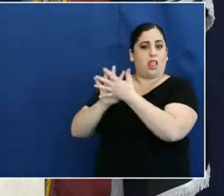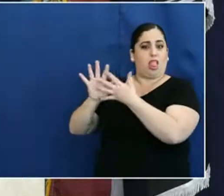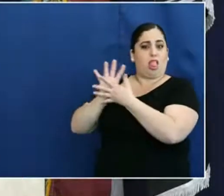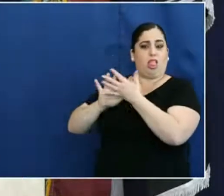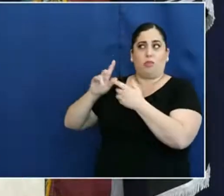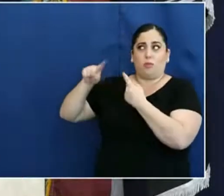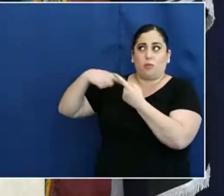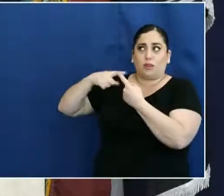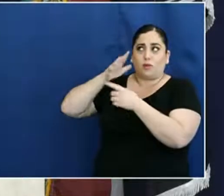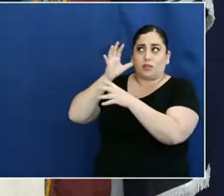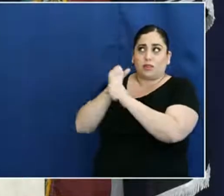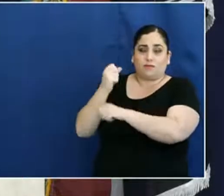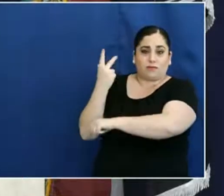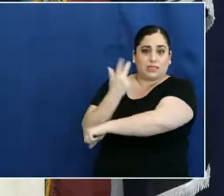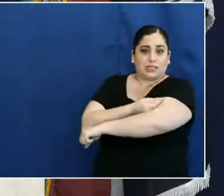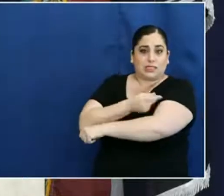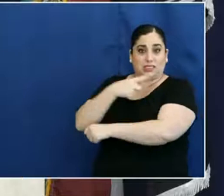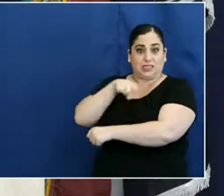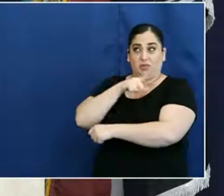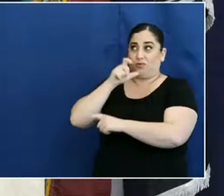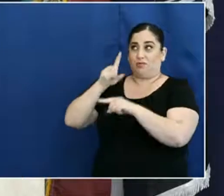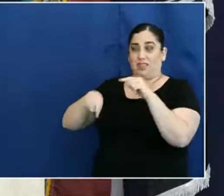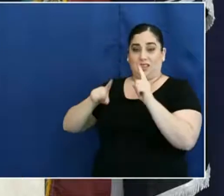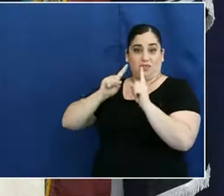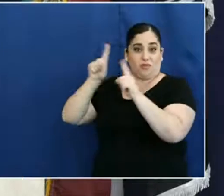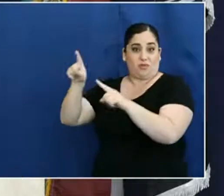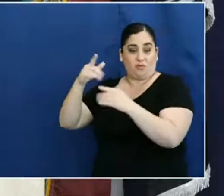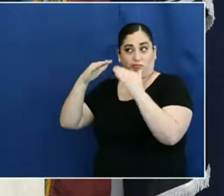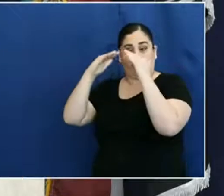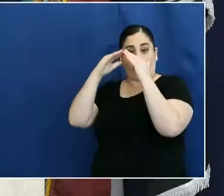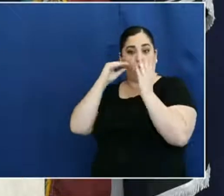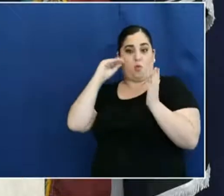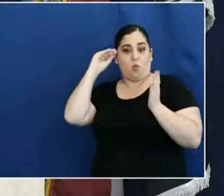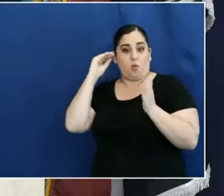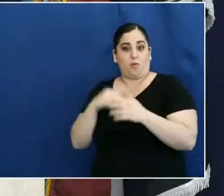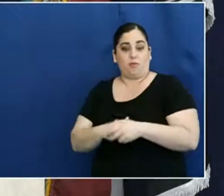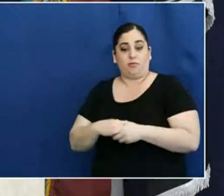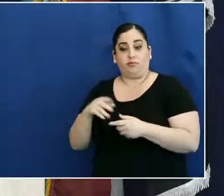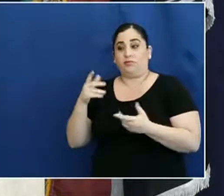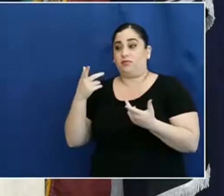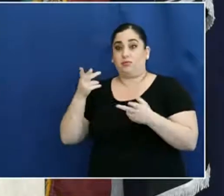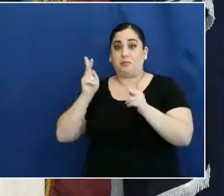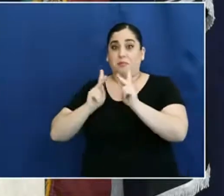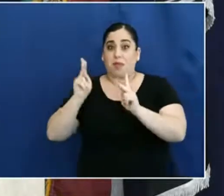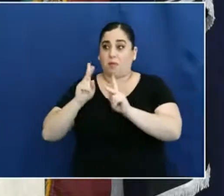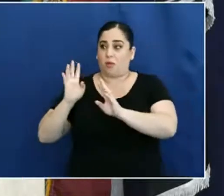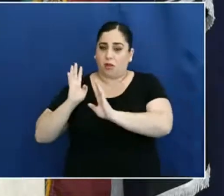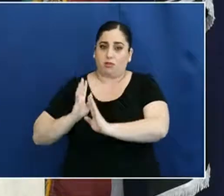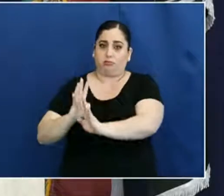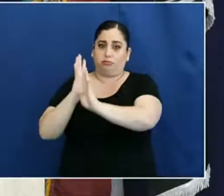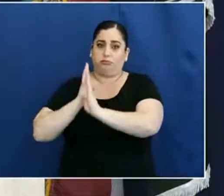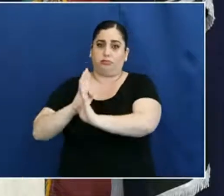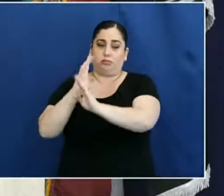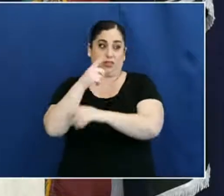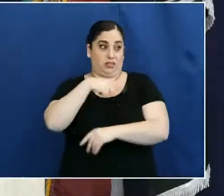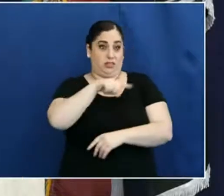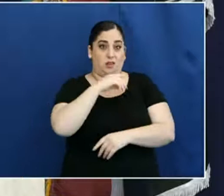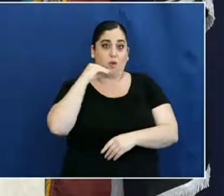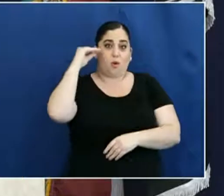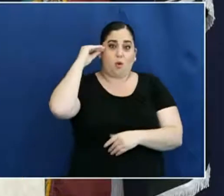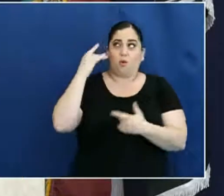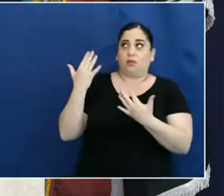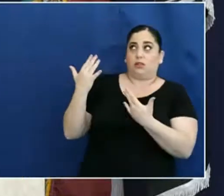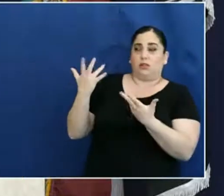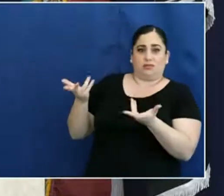And meanwhile, lower priority tier recipients are now being vaccinated. Can you explain to us what the delay is? Yeah, this program